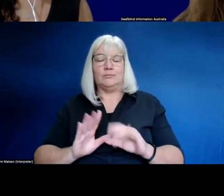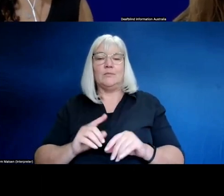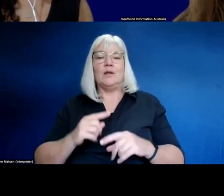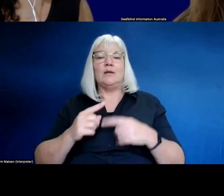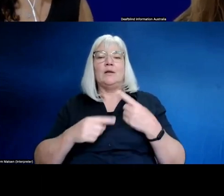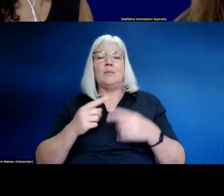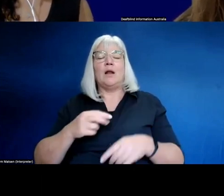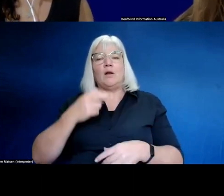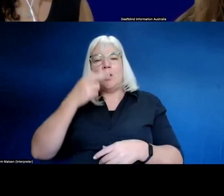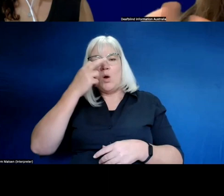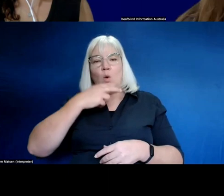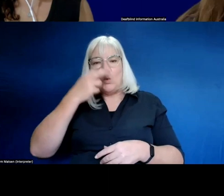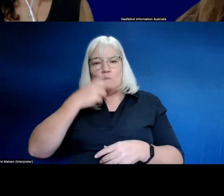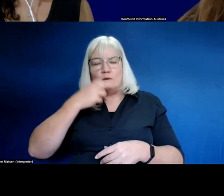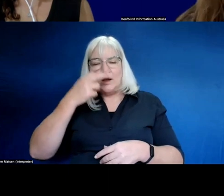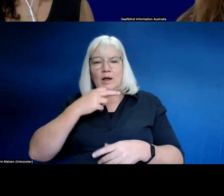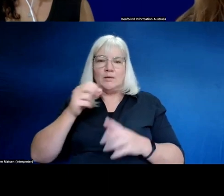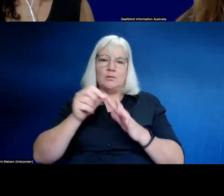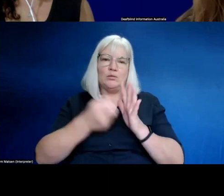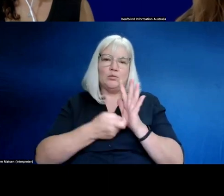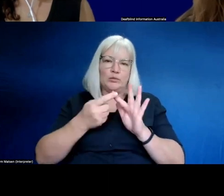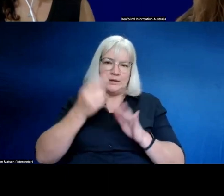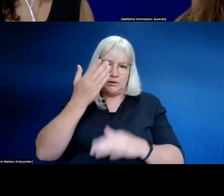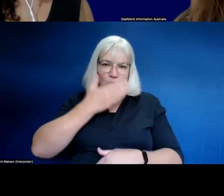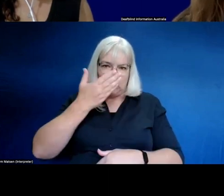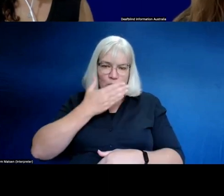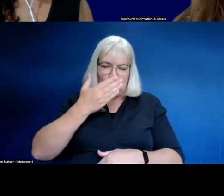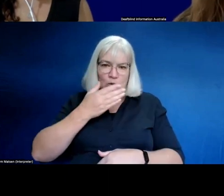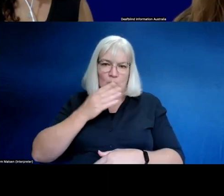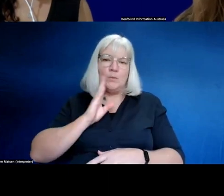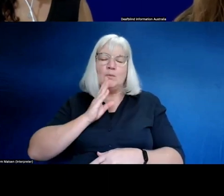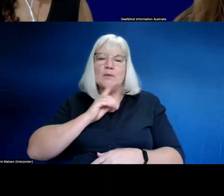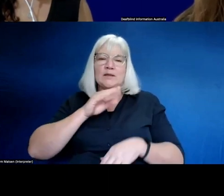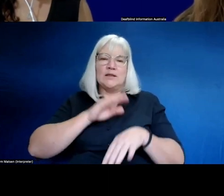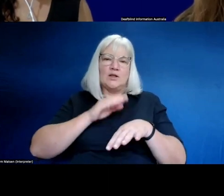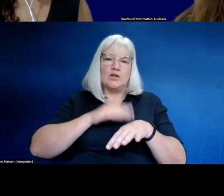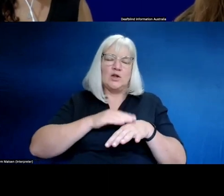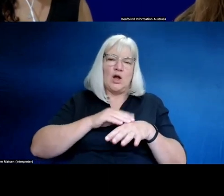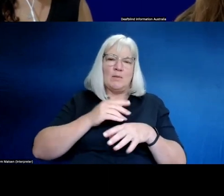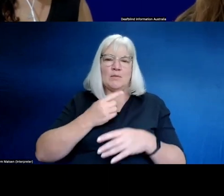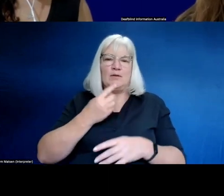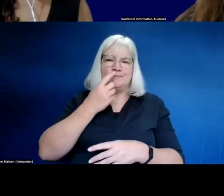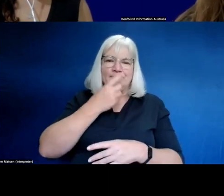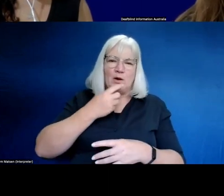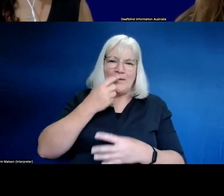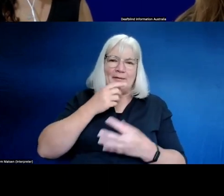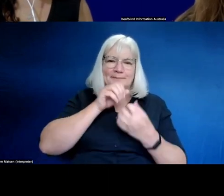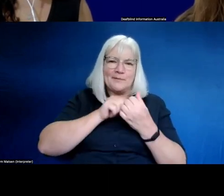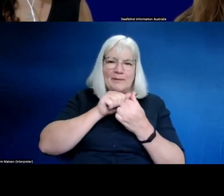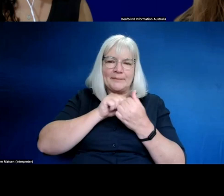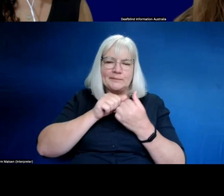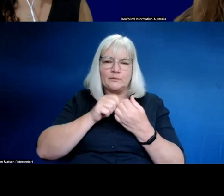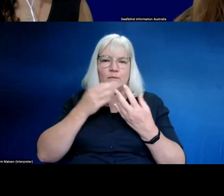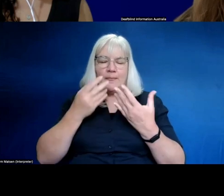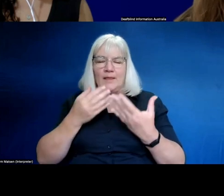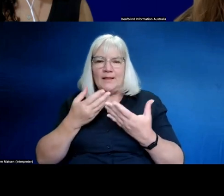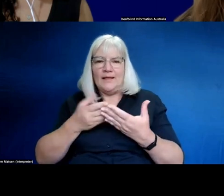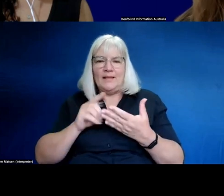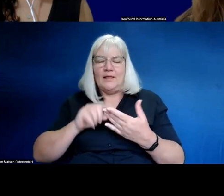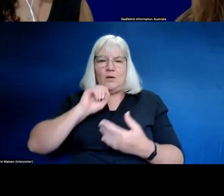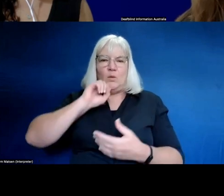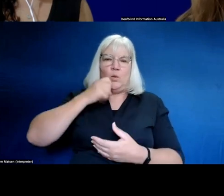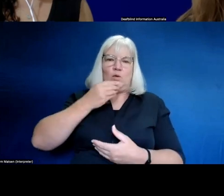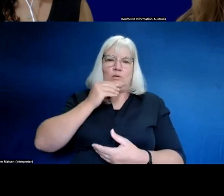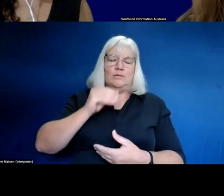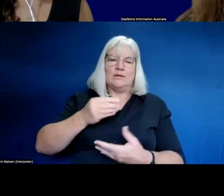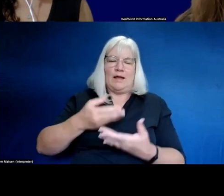around older preschoolers who miss that time of oral explanation. How do we get little ones willing to put things in their mouth at all, way before